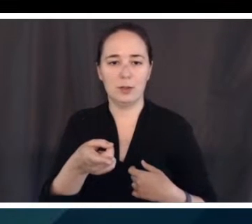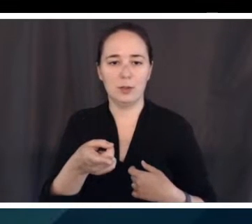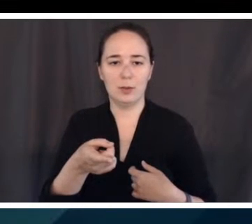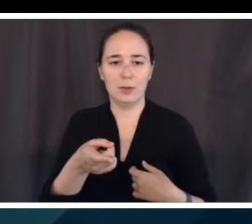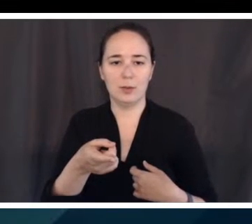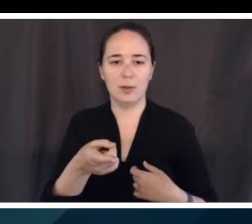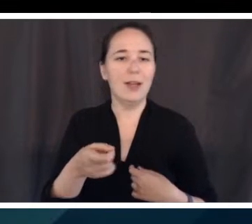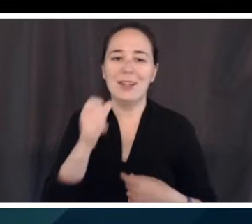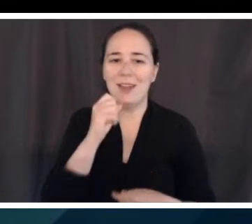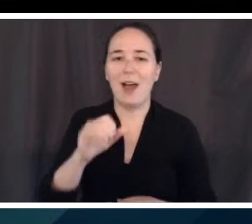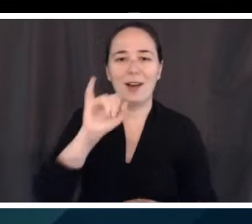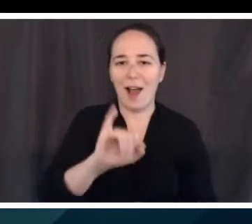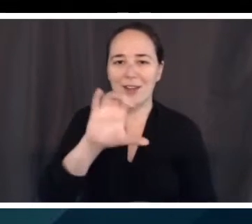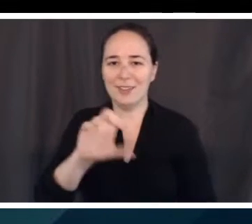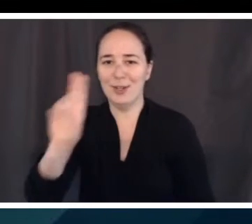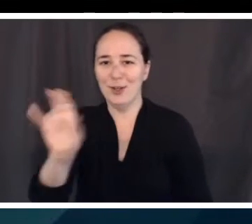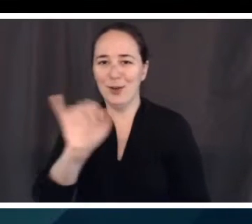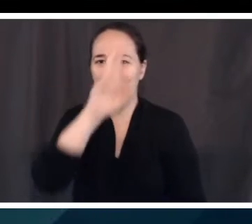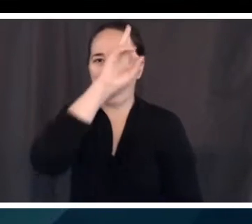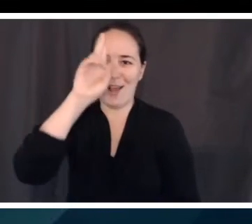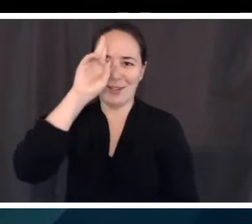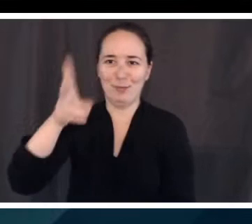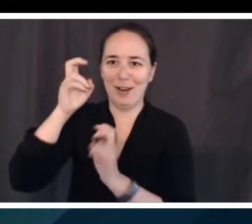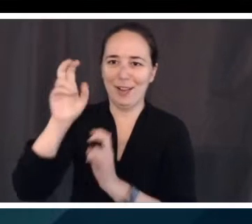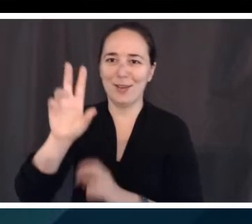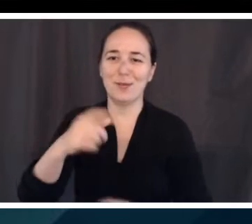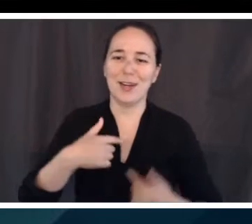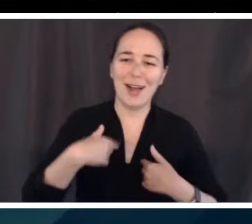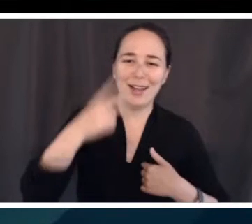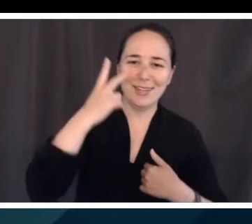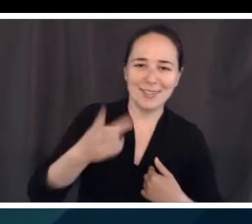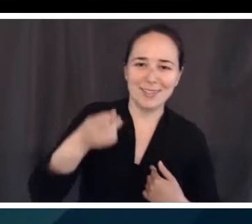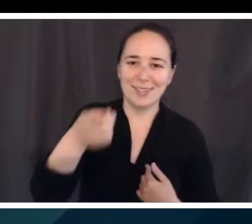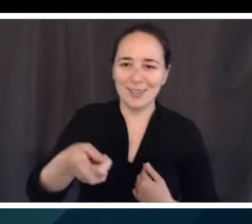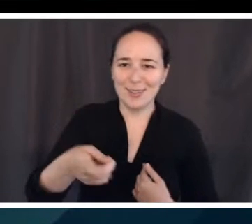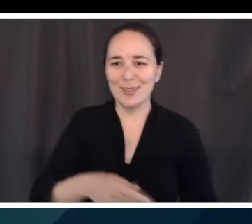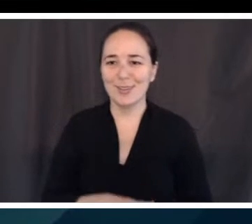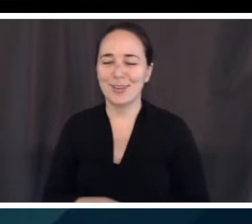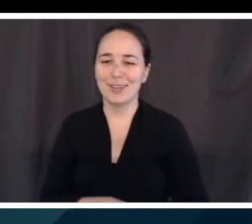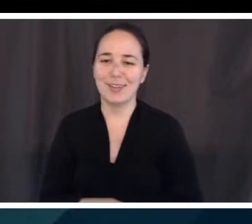hospital room. So here we go.